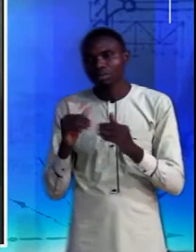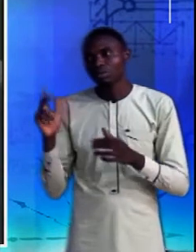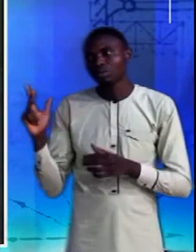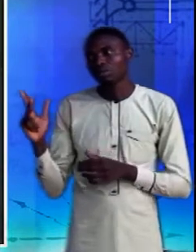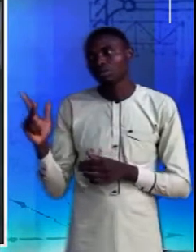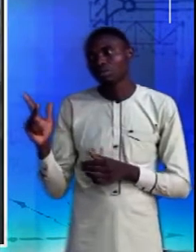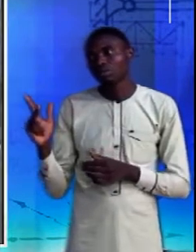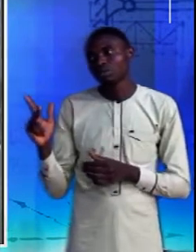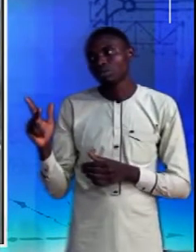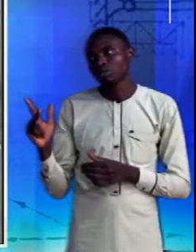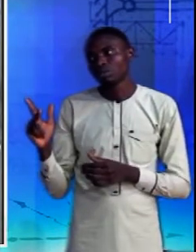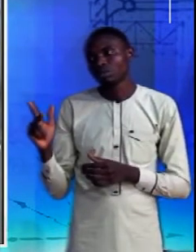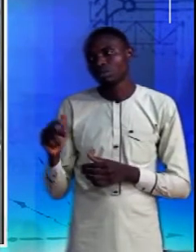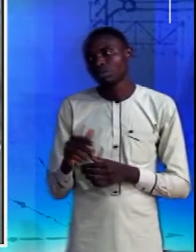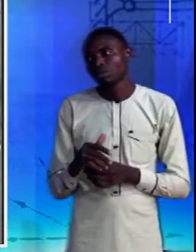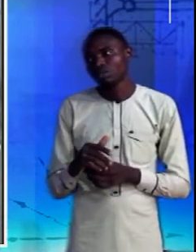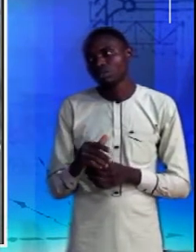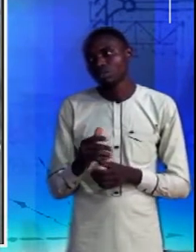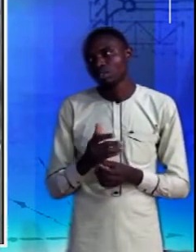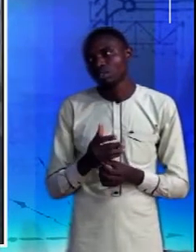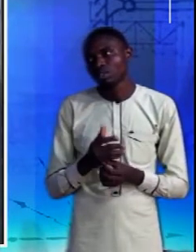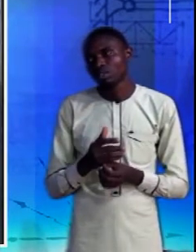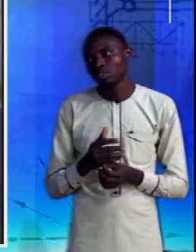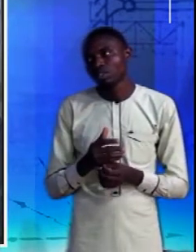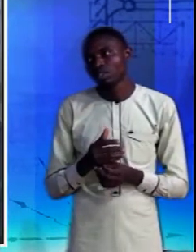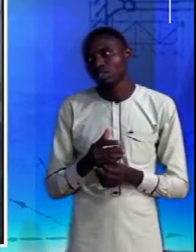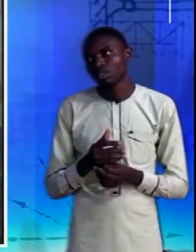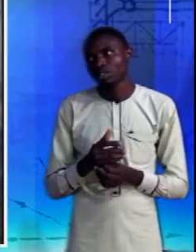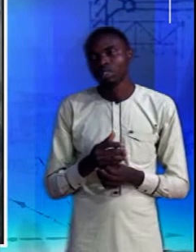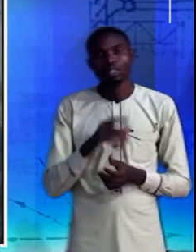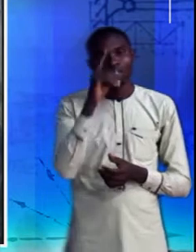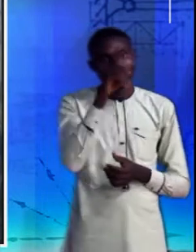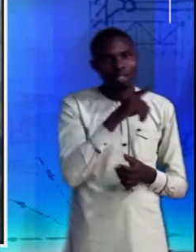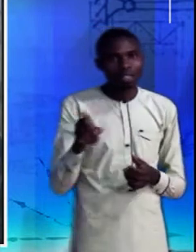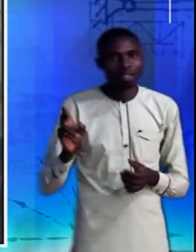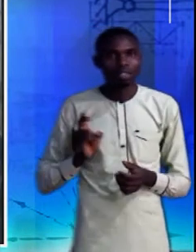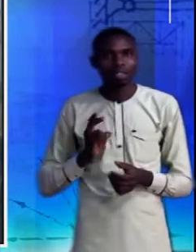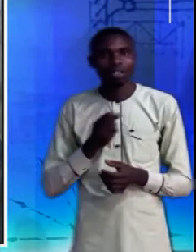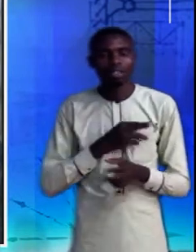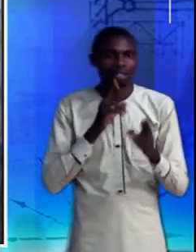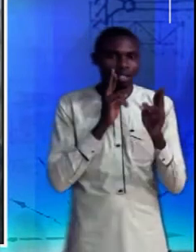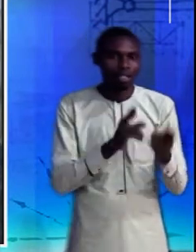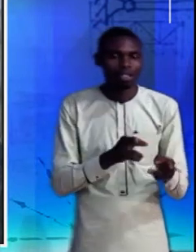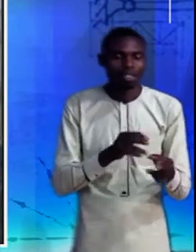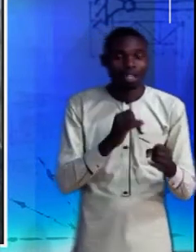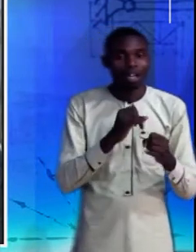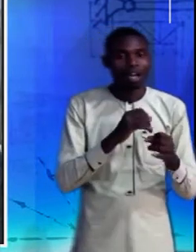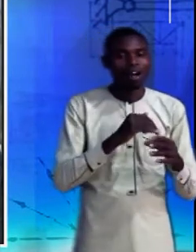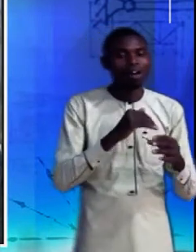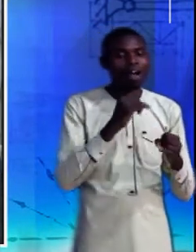Now, from minute, we are going to multiply minute